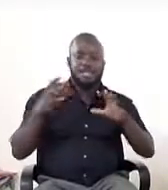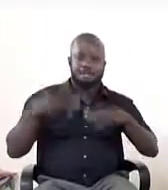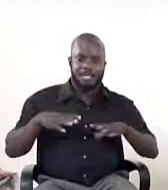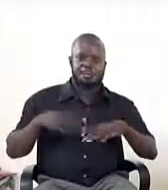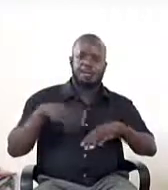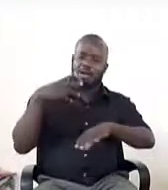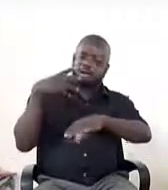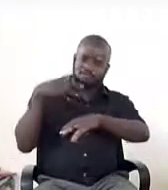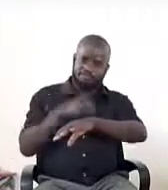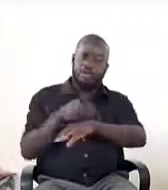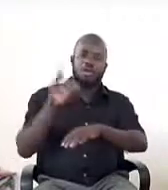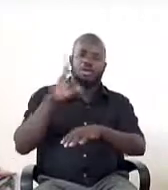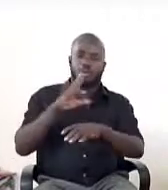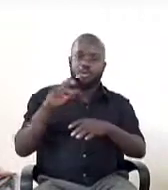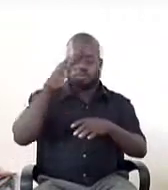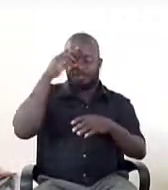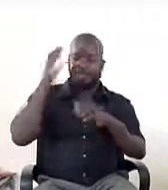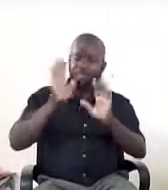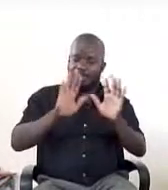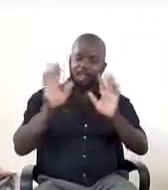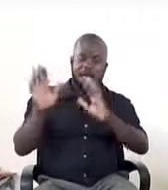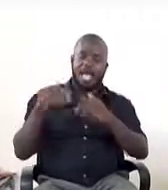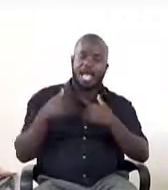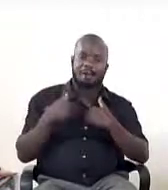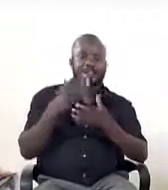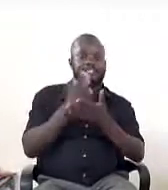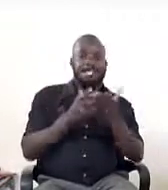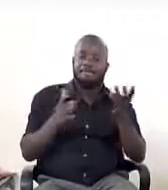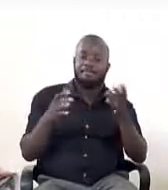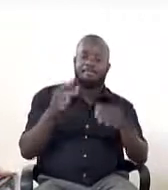drugs for a variety of reasons, some of which are beneficial.